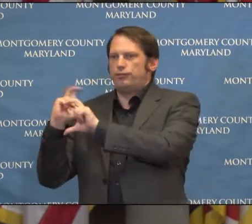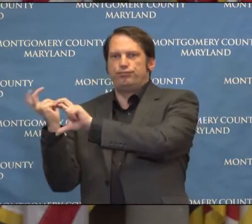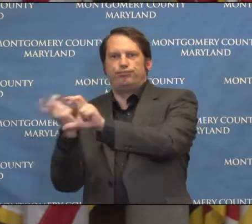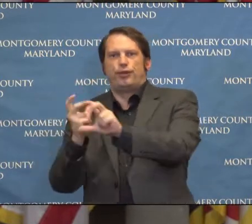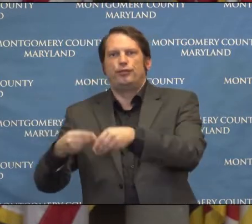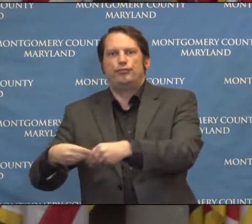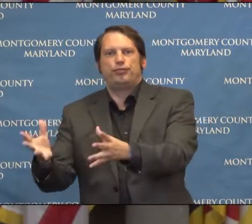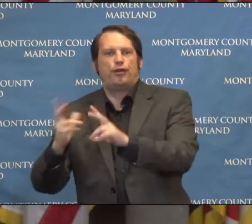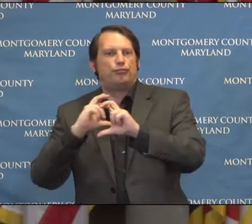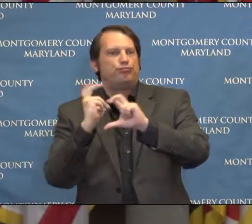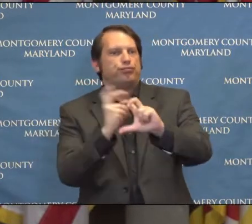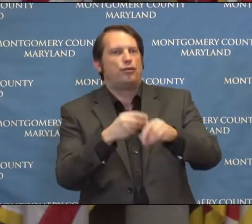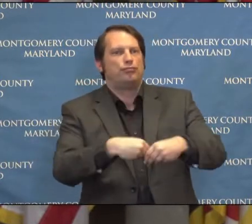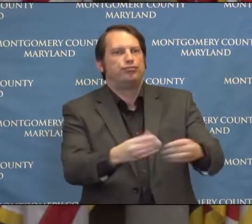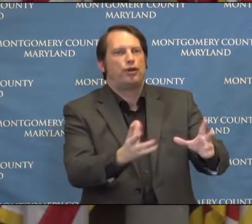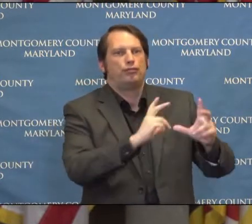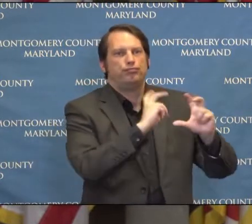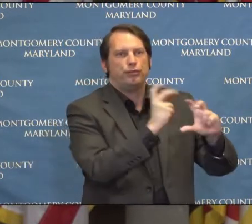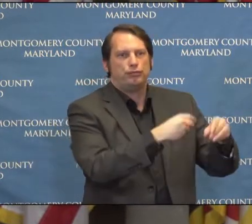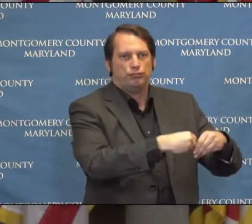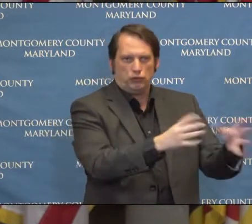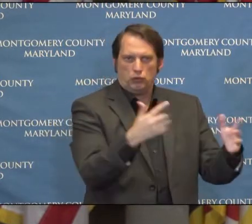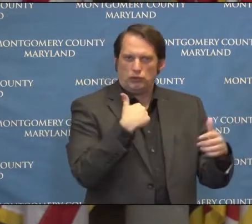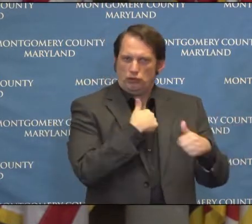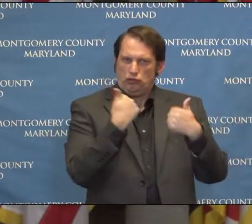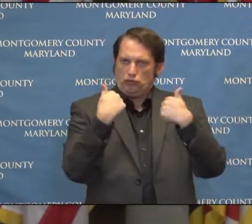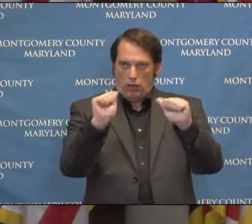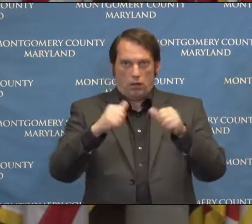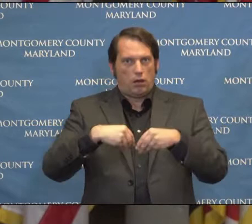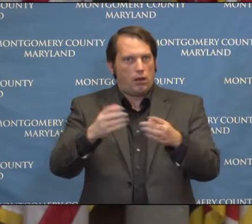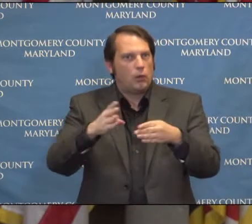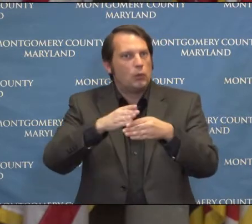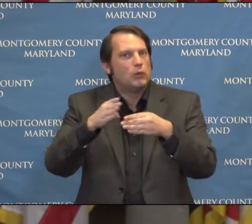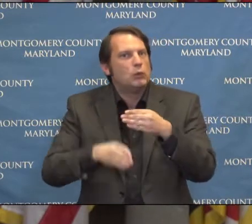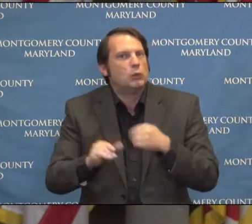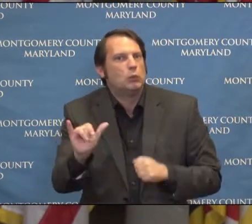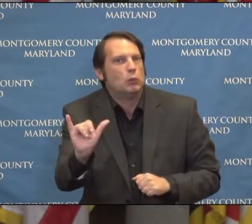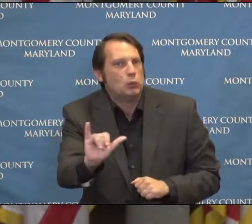weekend supplements to people's diets and meals.